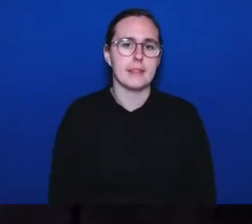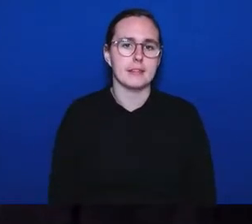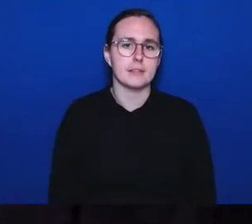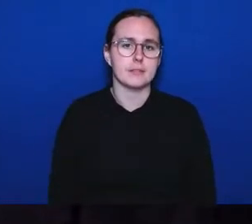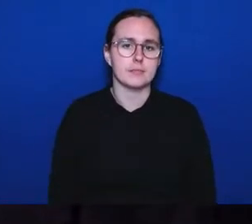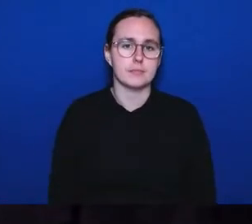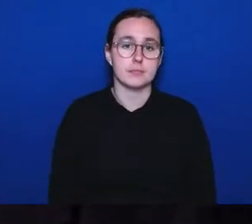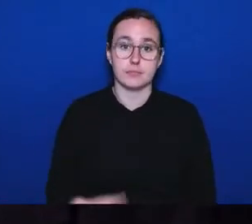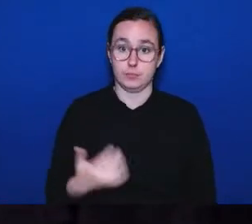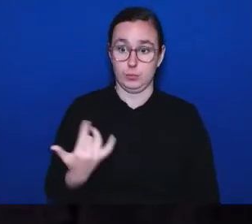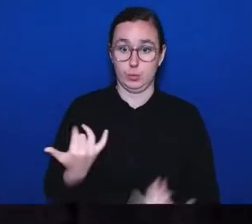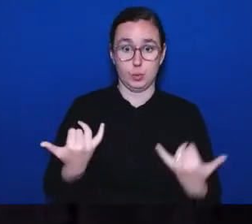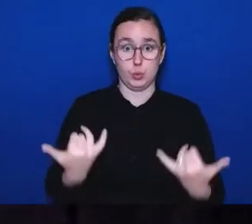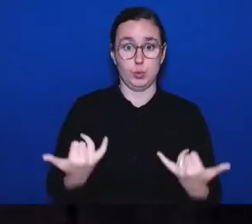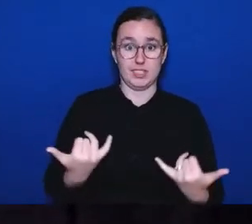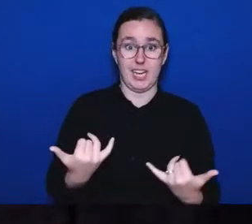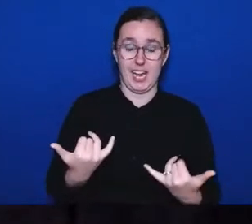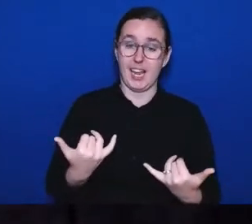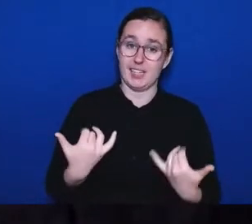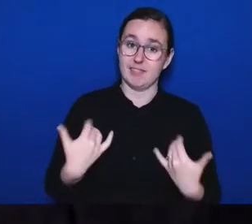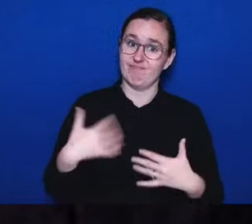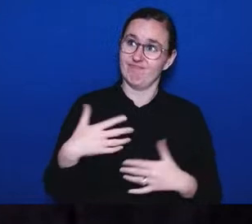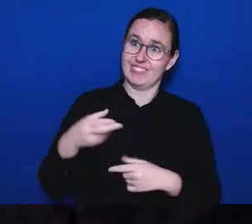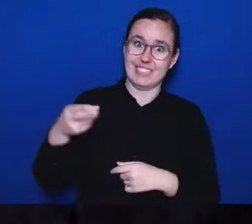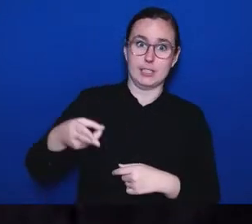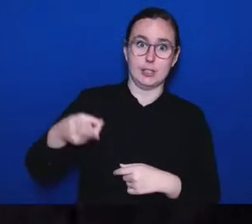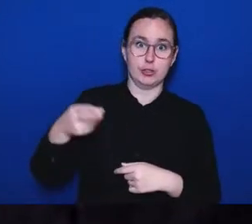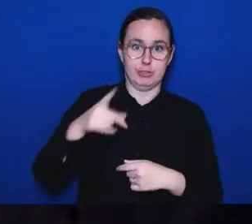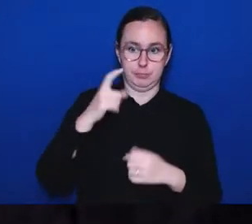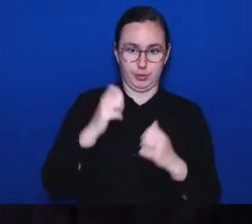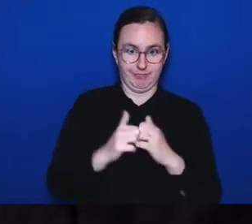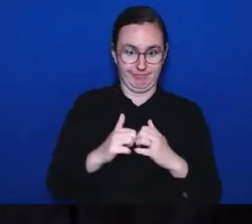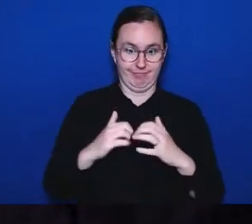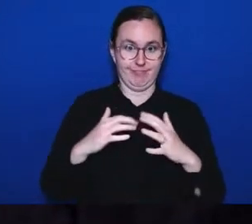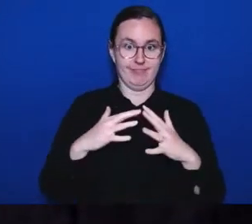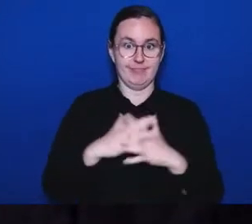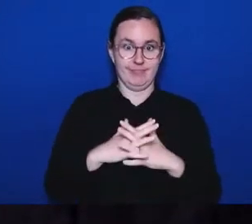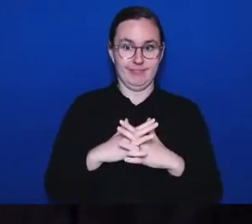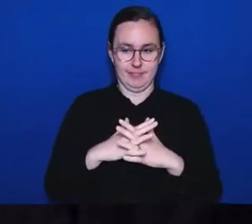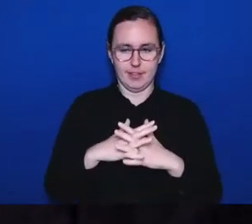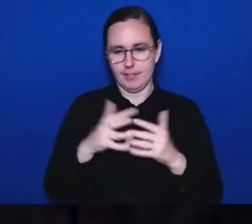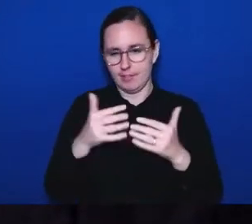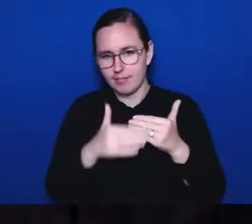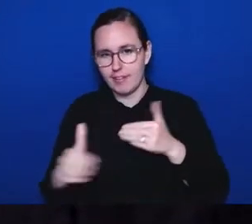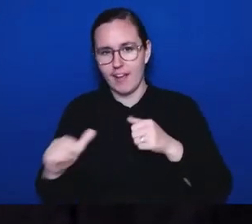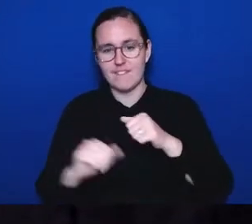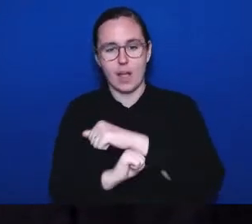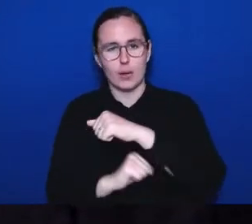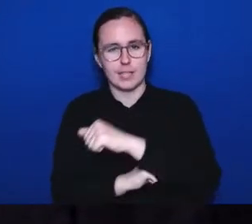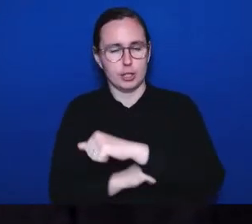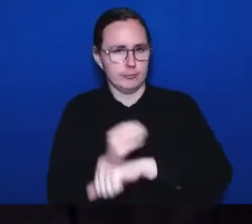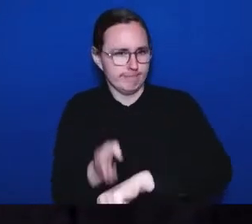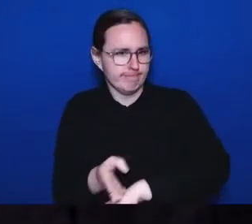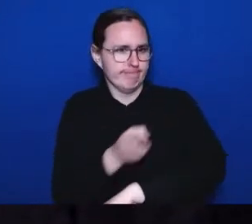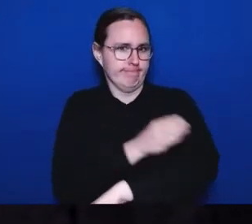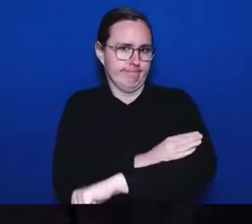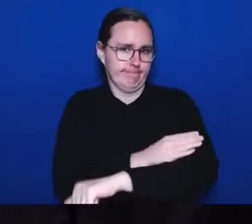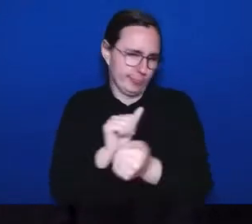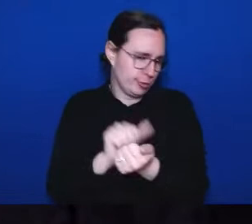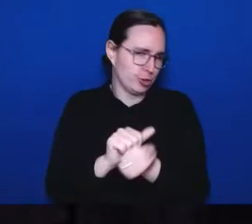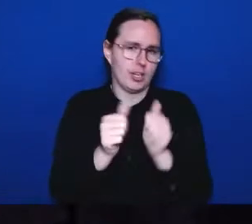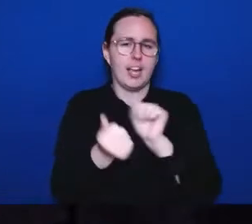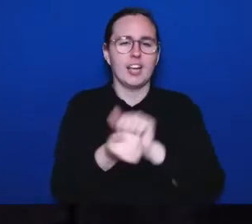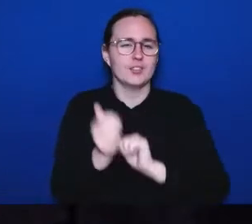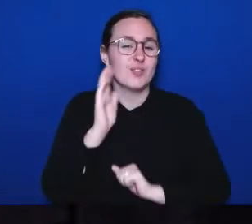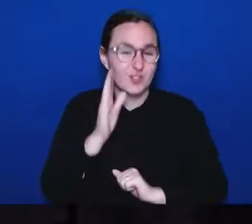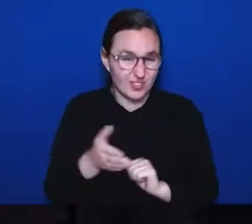and foundational. And it is there in place to allow us both to stabilize and